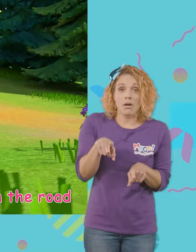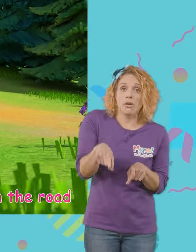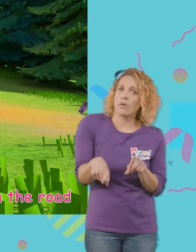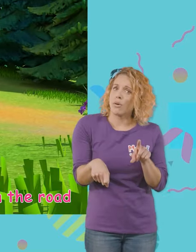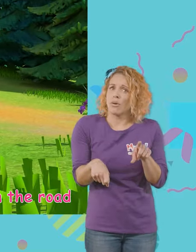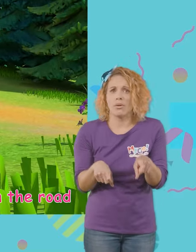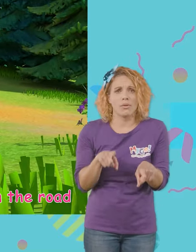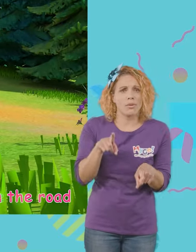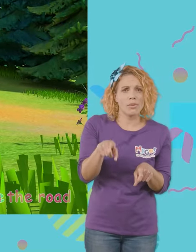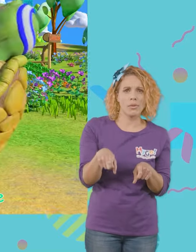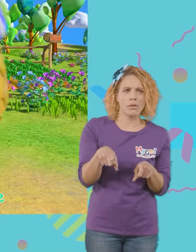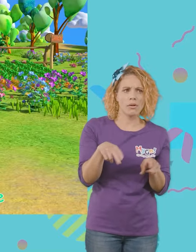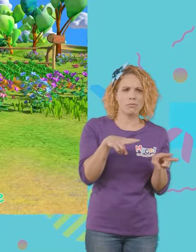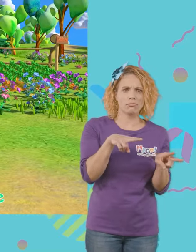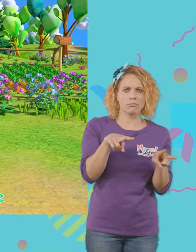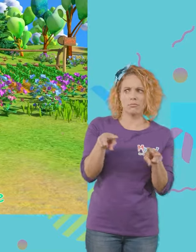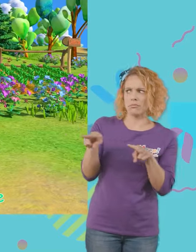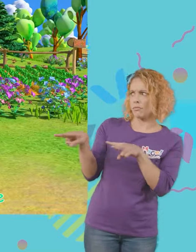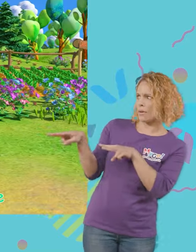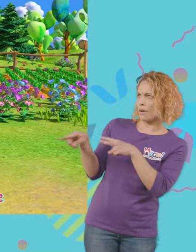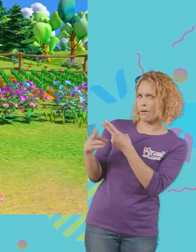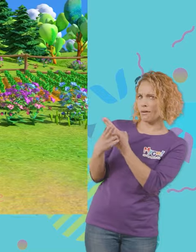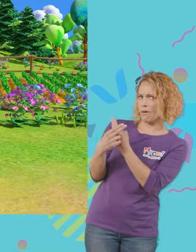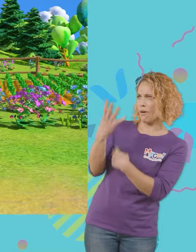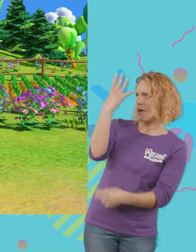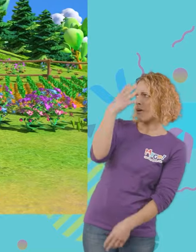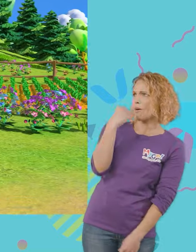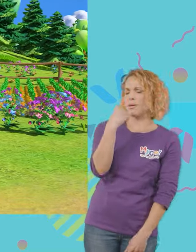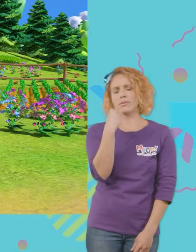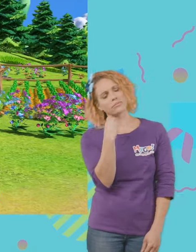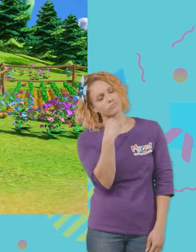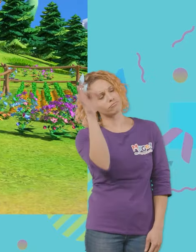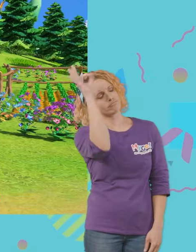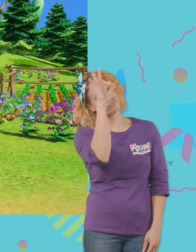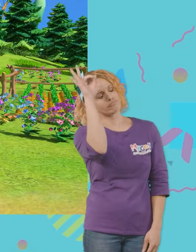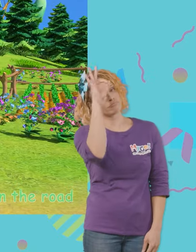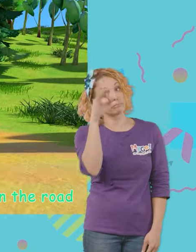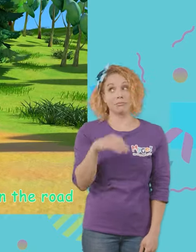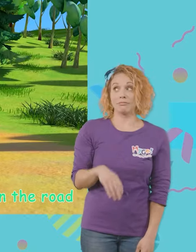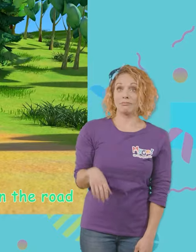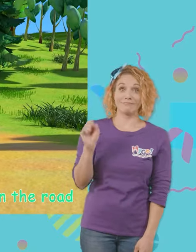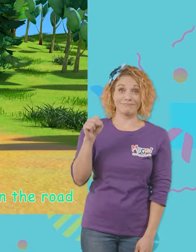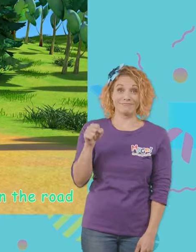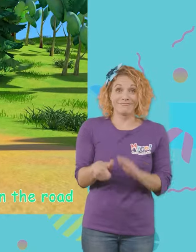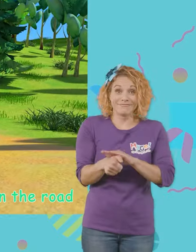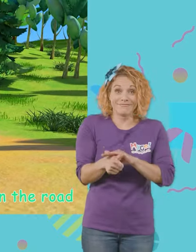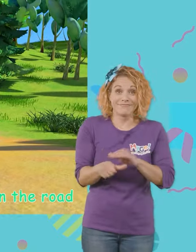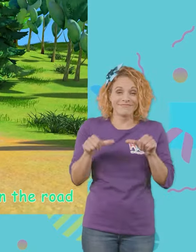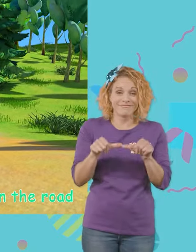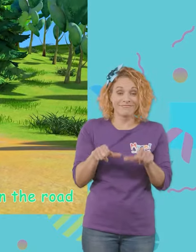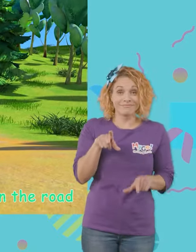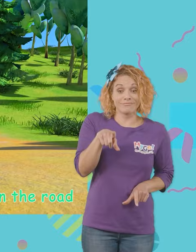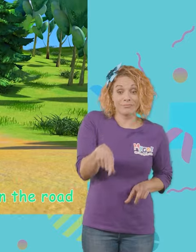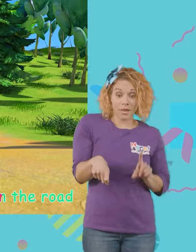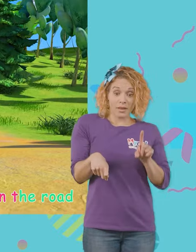the road He passed by the sleeping hare who kept on snoring unaware Oh yes, the tortoise